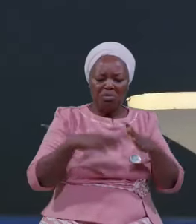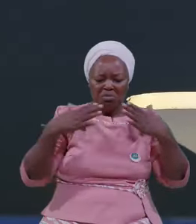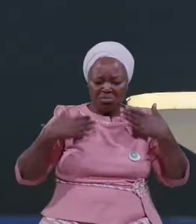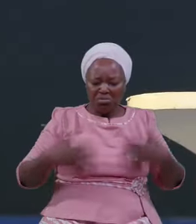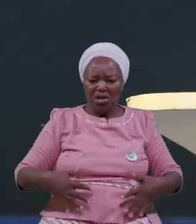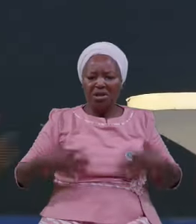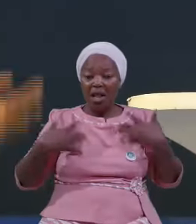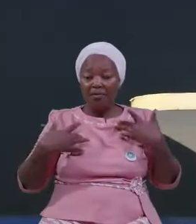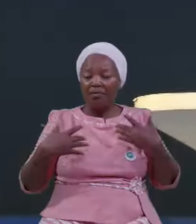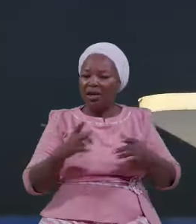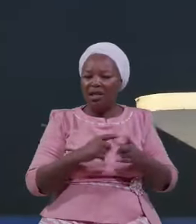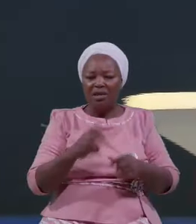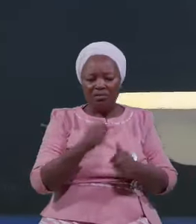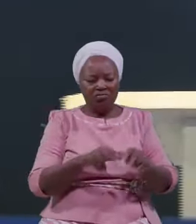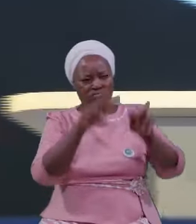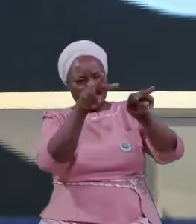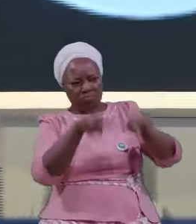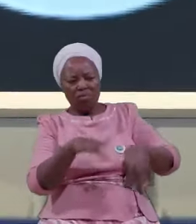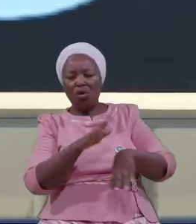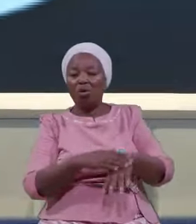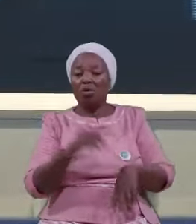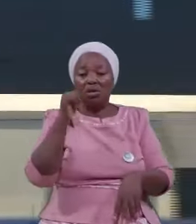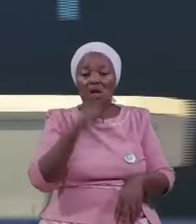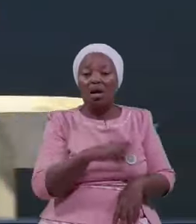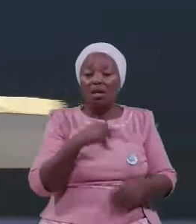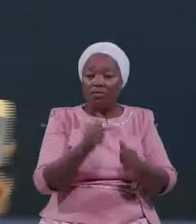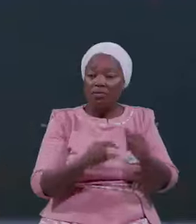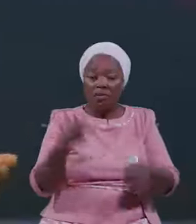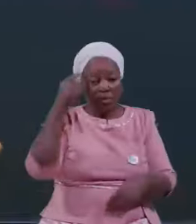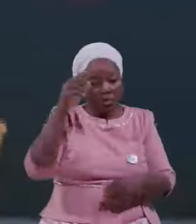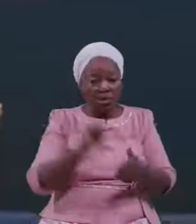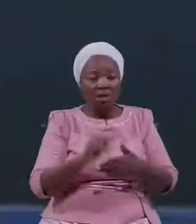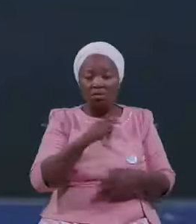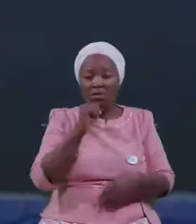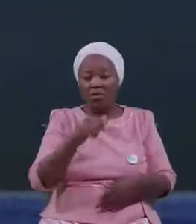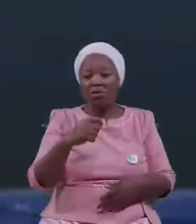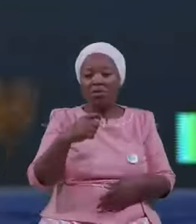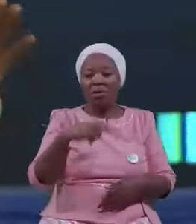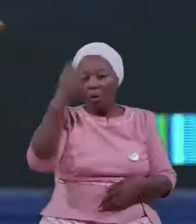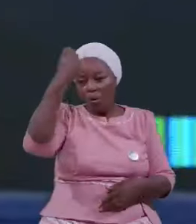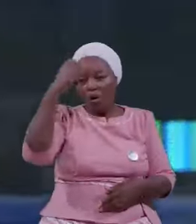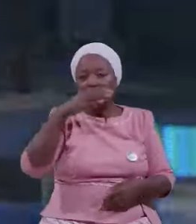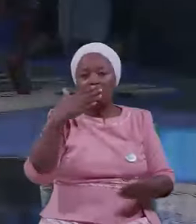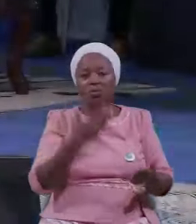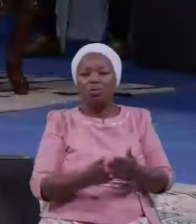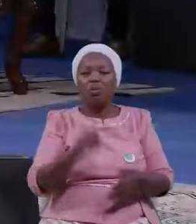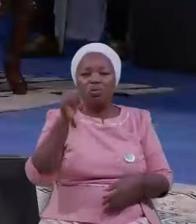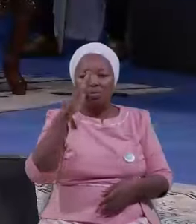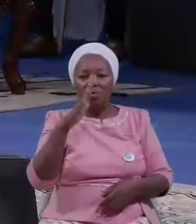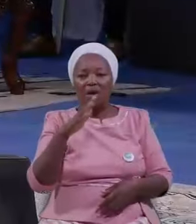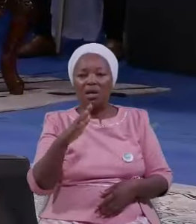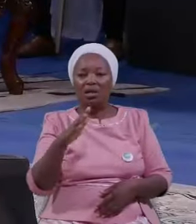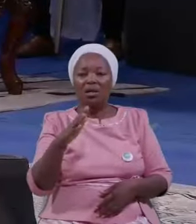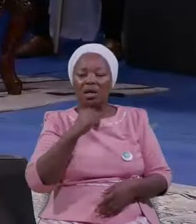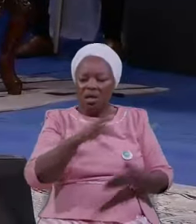on her. Everybody thought she wasn't quite a good woman, a neat woman,